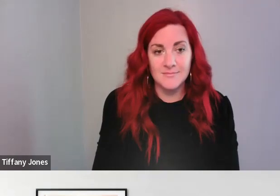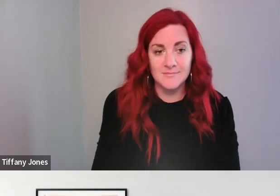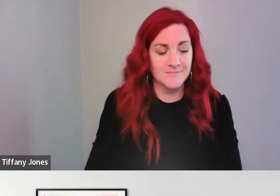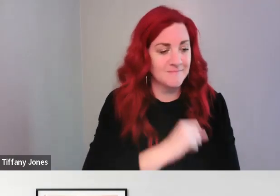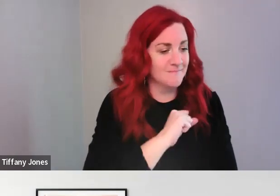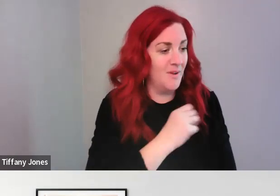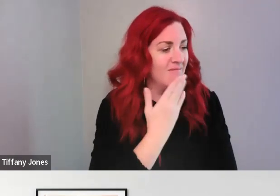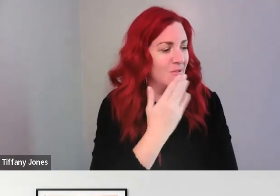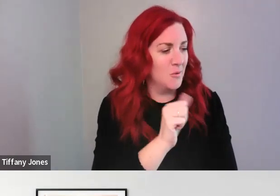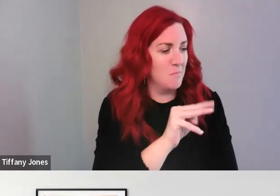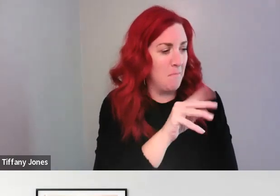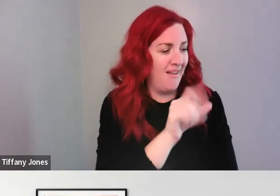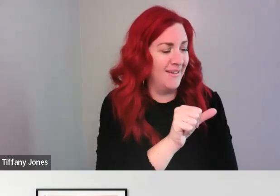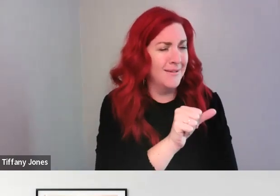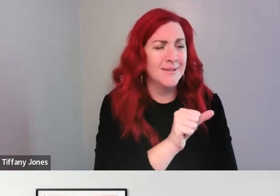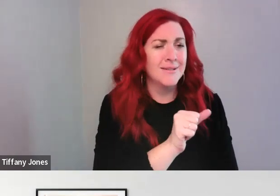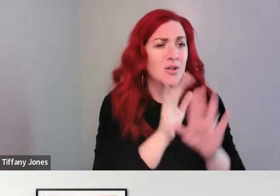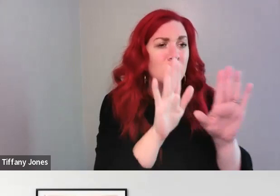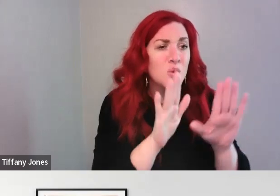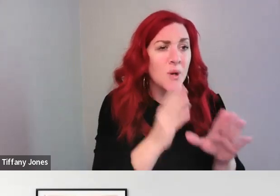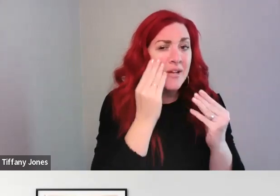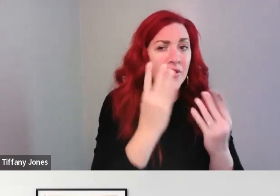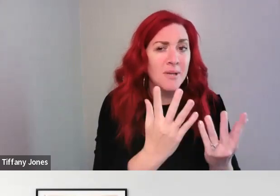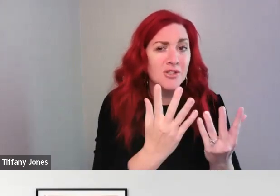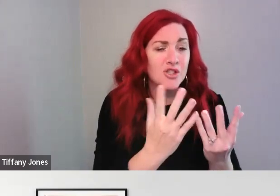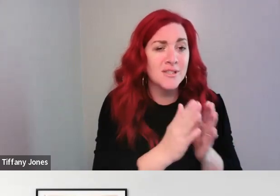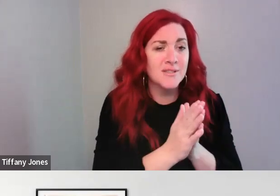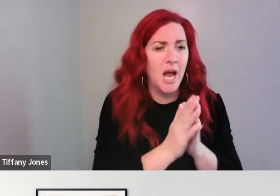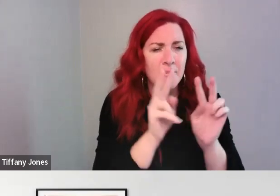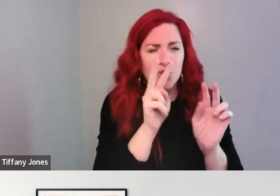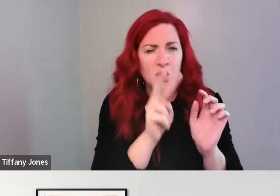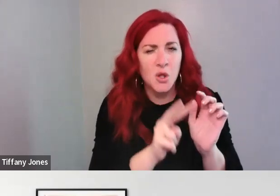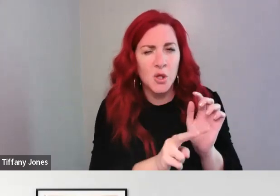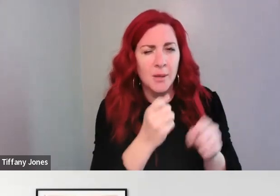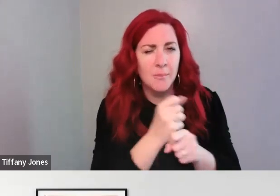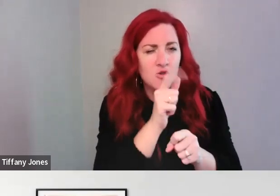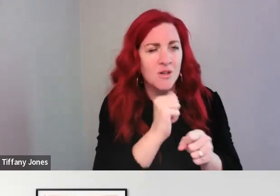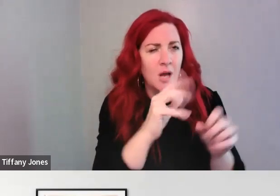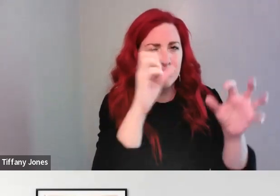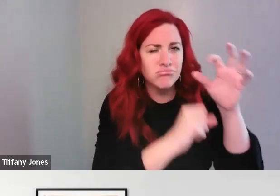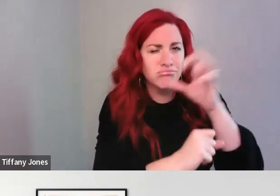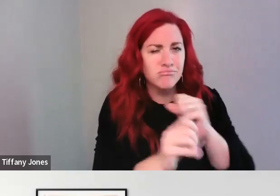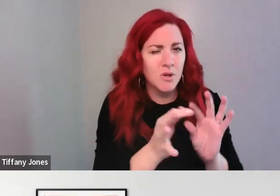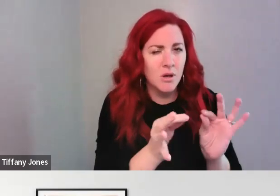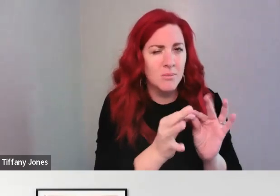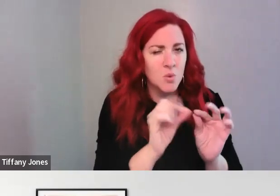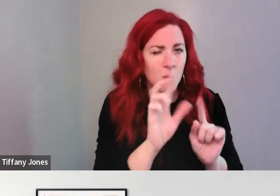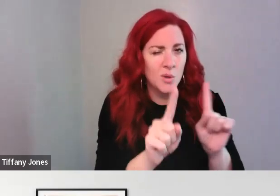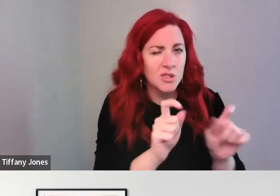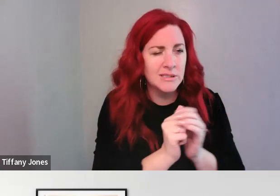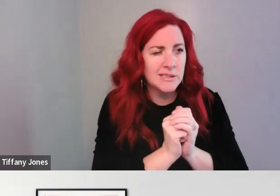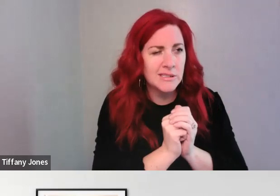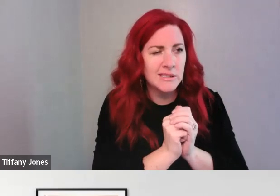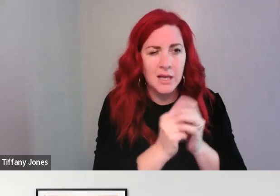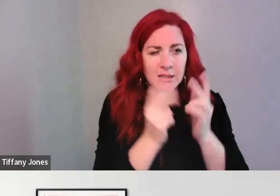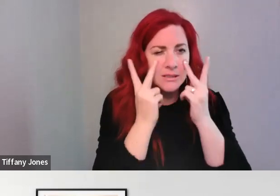Thank you, Amanda. This is such great information. I'm looking here. Just want to make sure I didn't miss anyone. I don't see any other